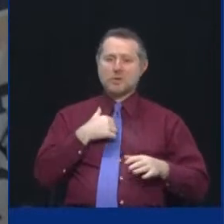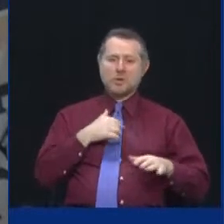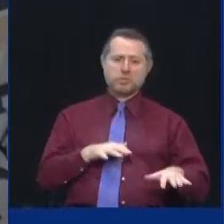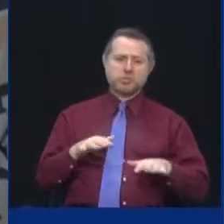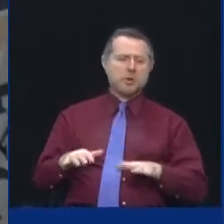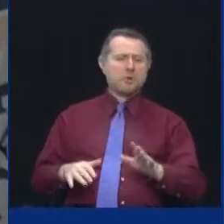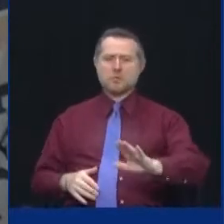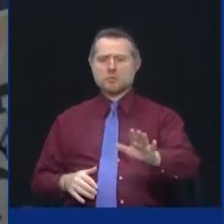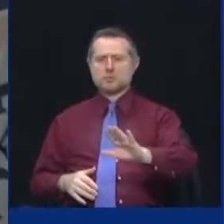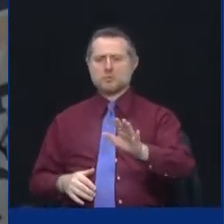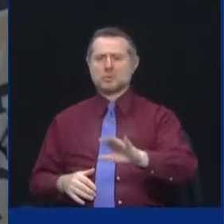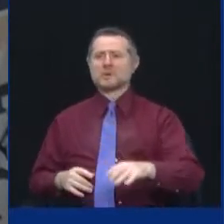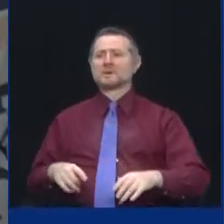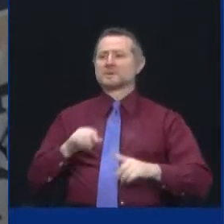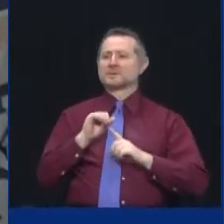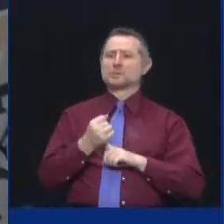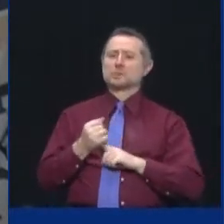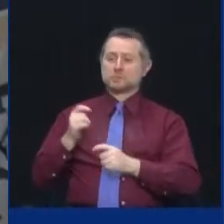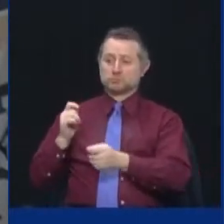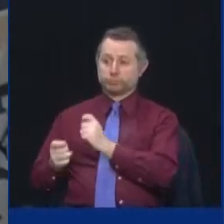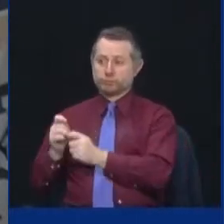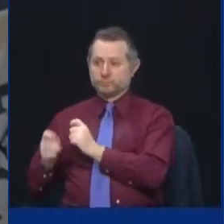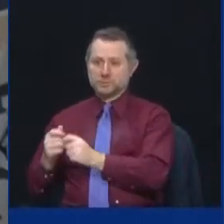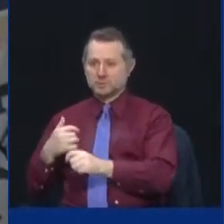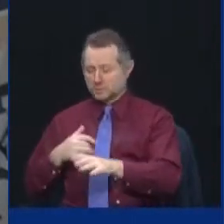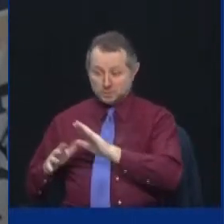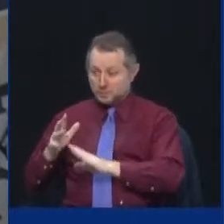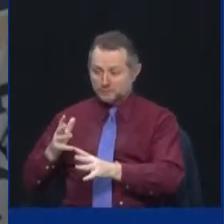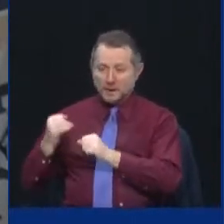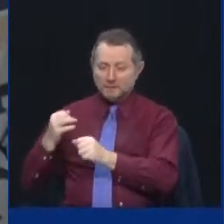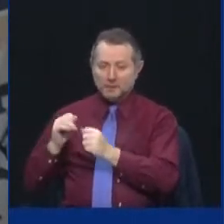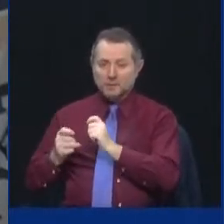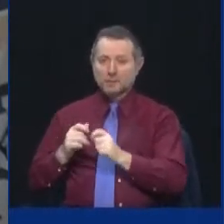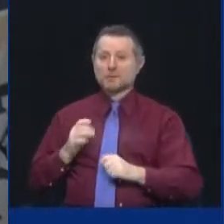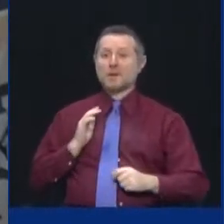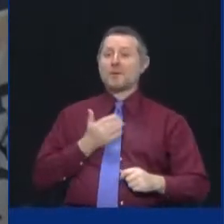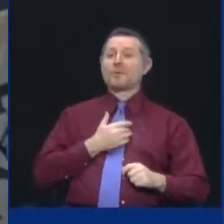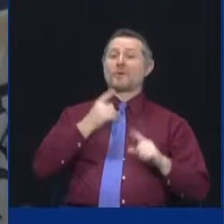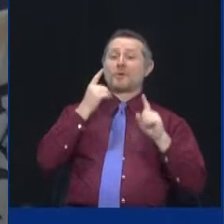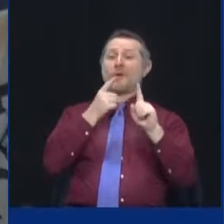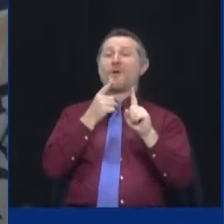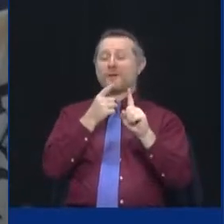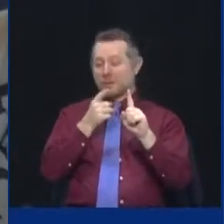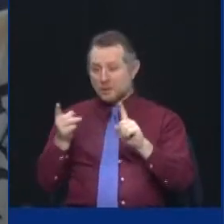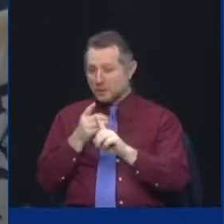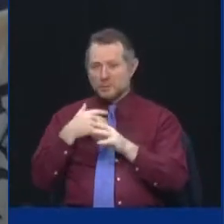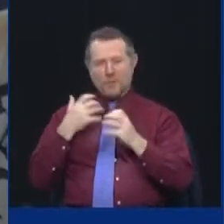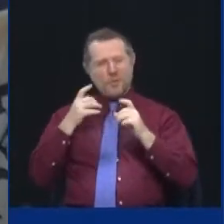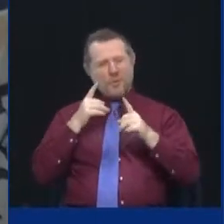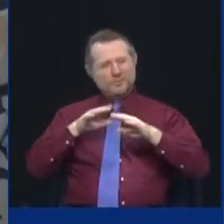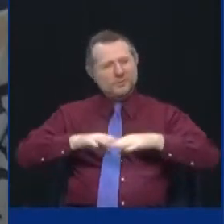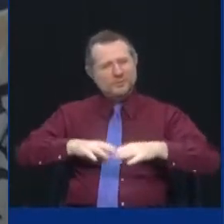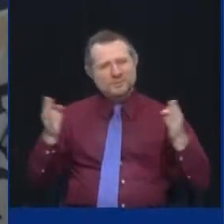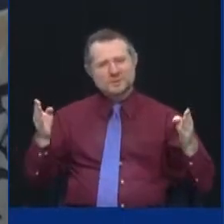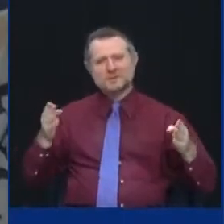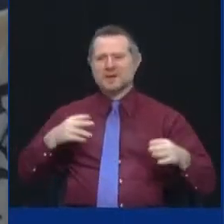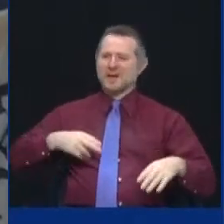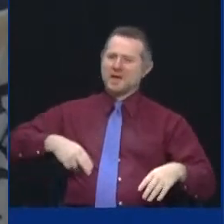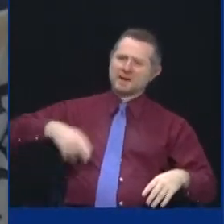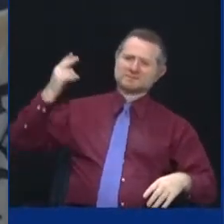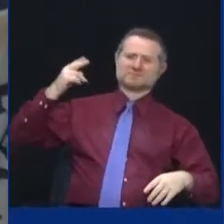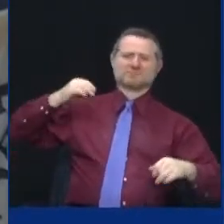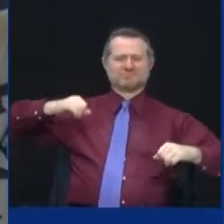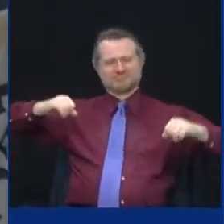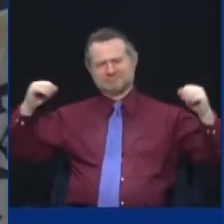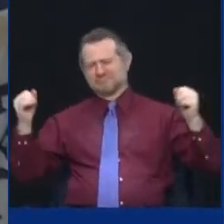so quickly. We want to open at the greatest capacity and at a capacity